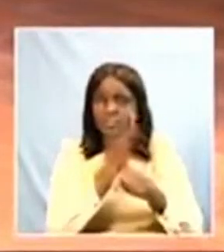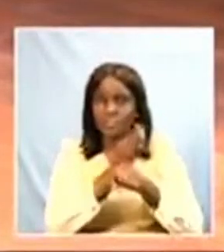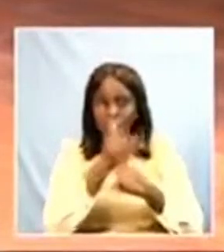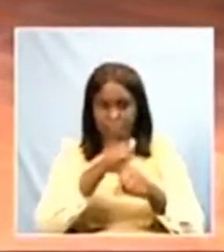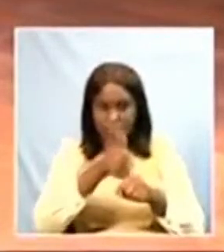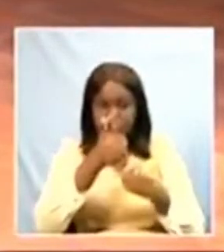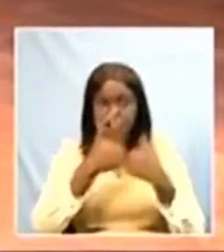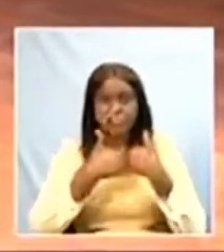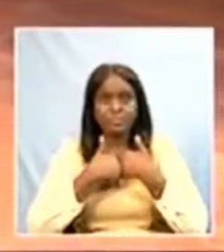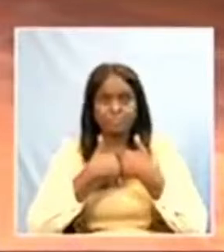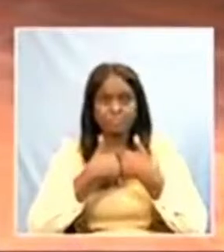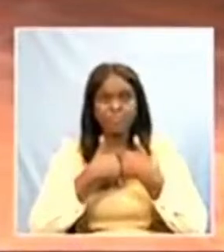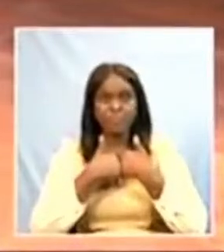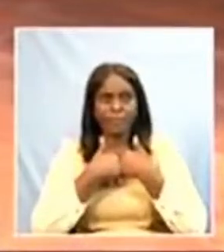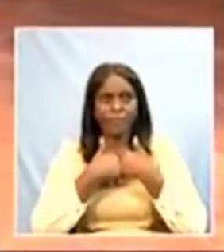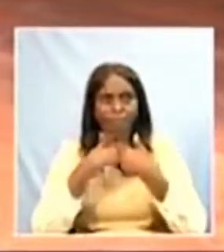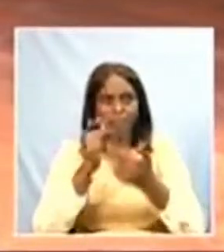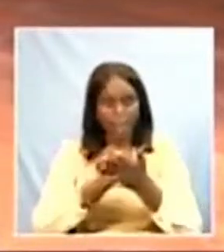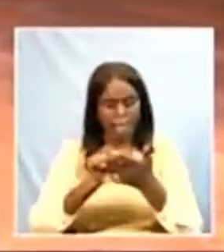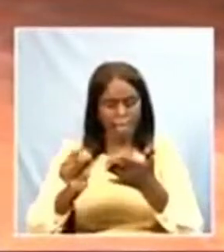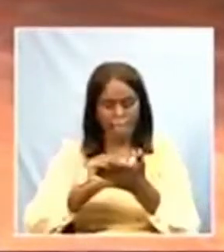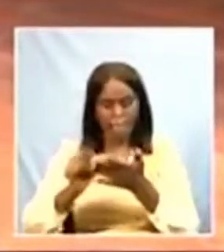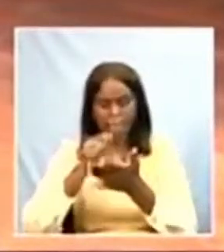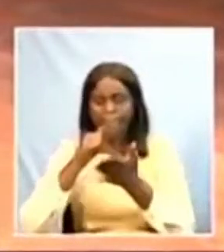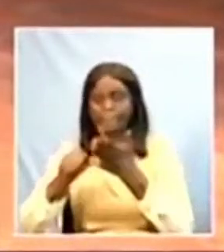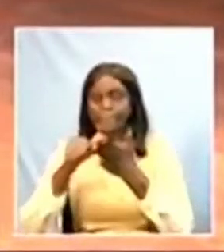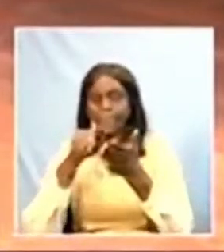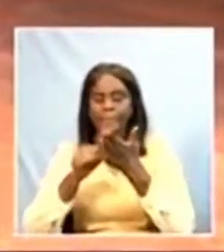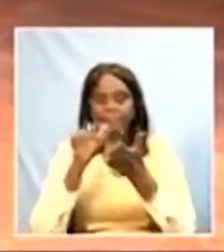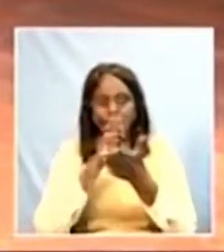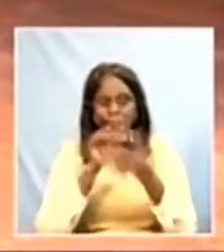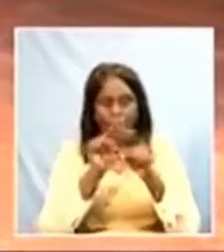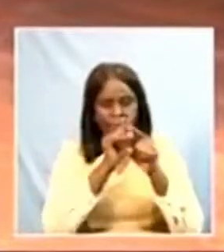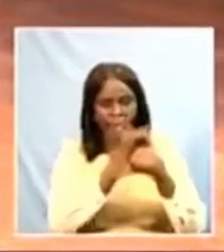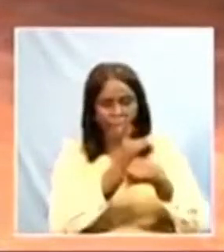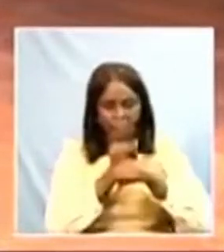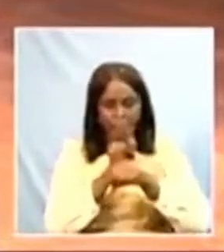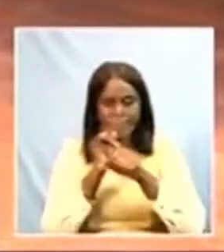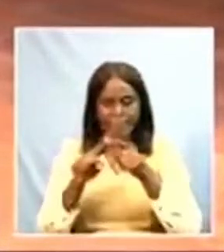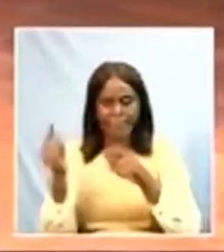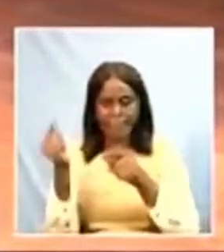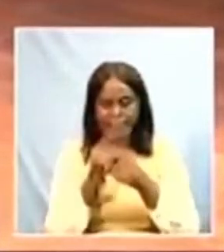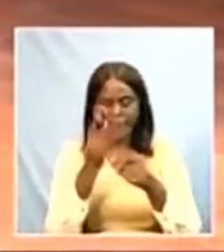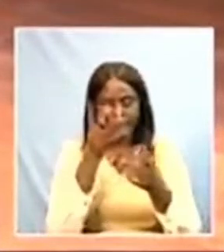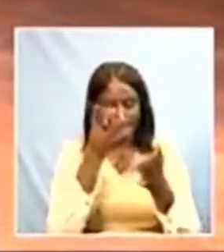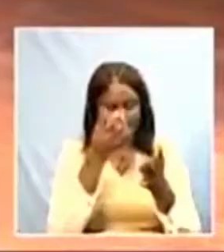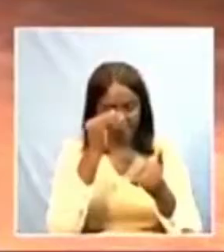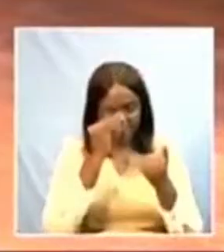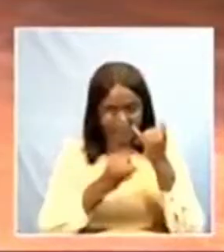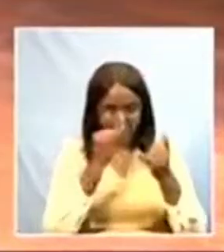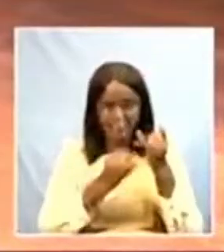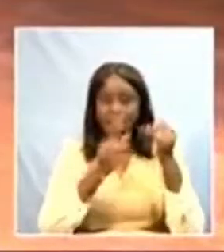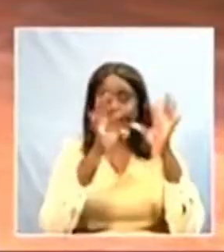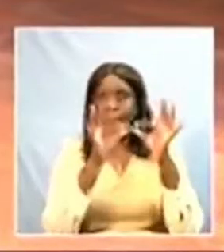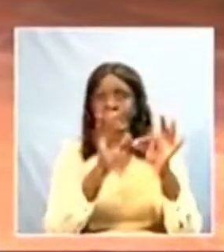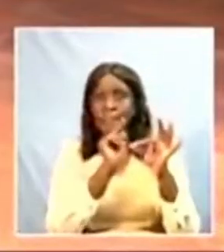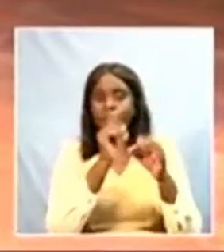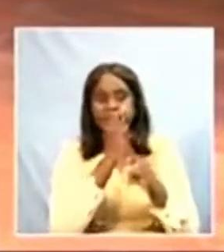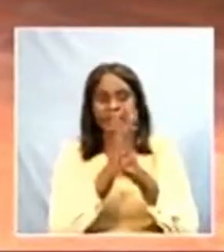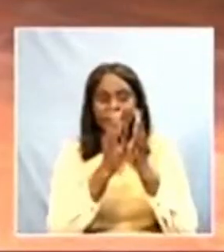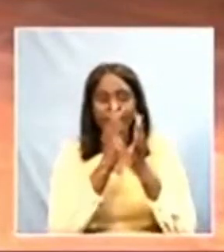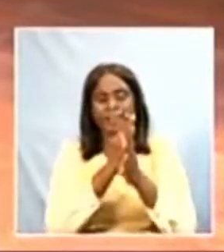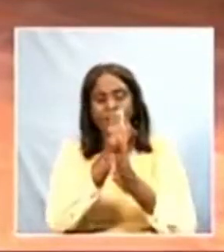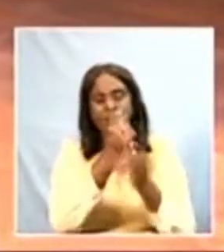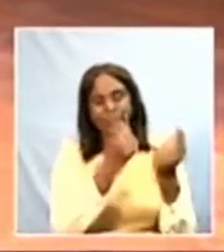having written him the initial letter and invited him to come for the final account, the contractor